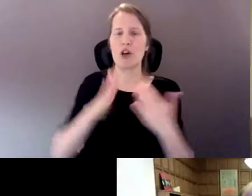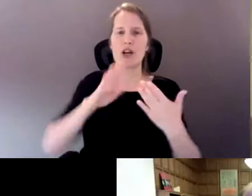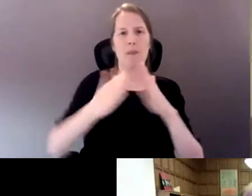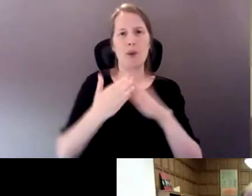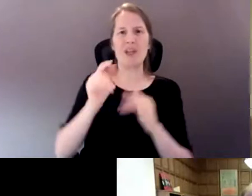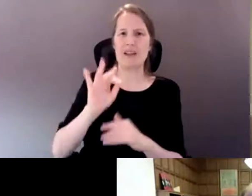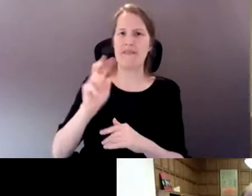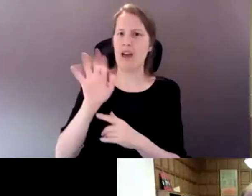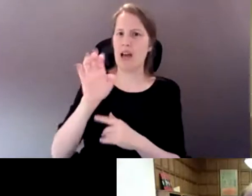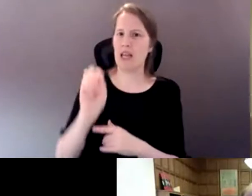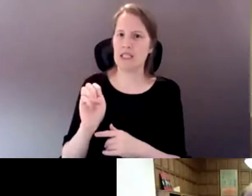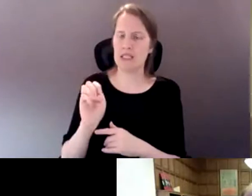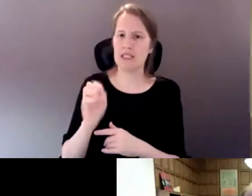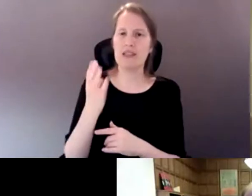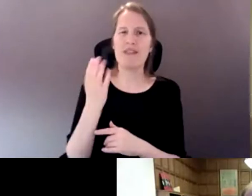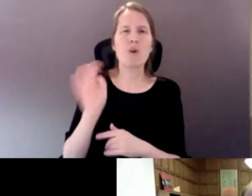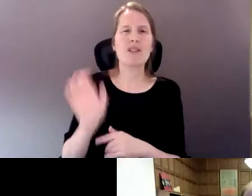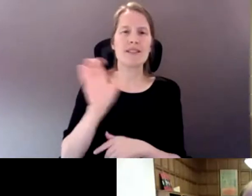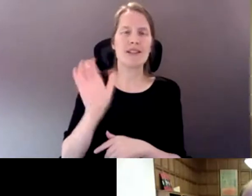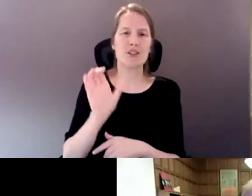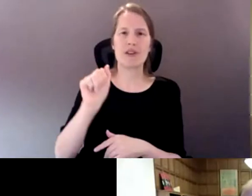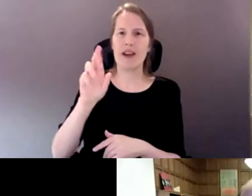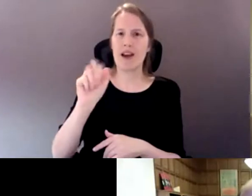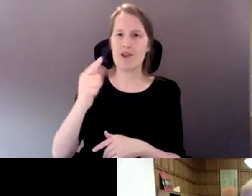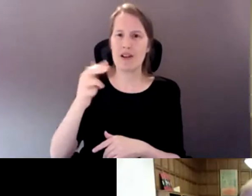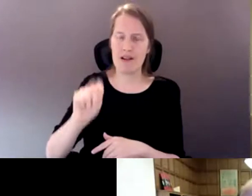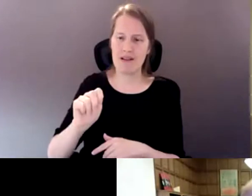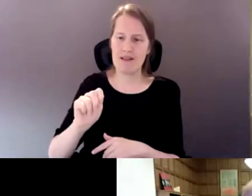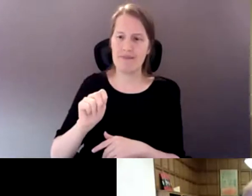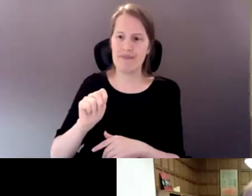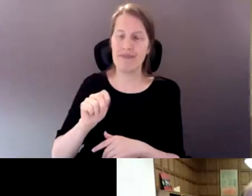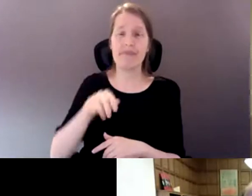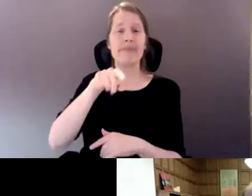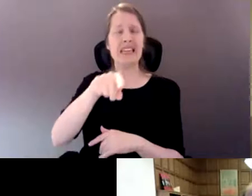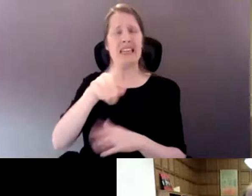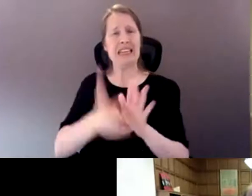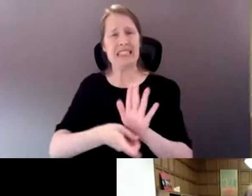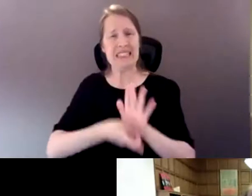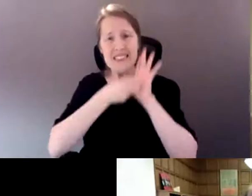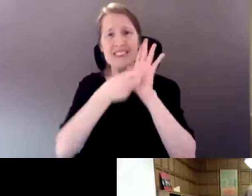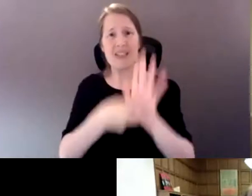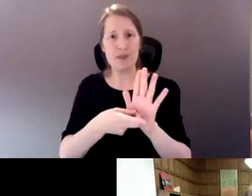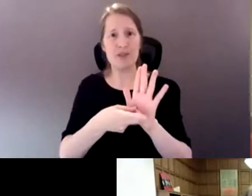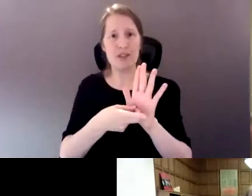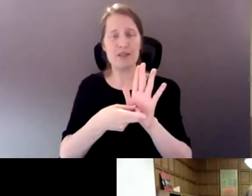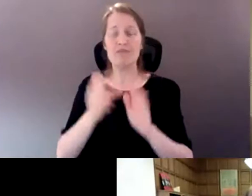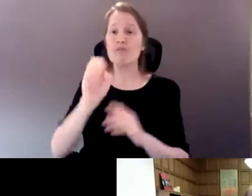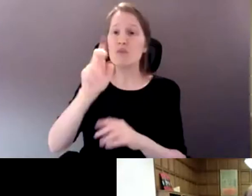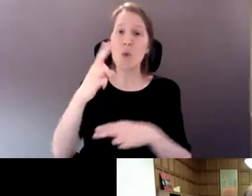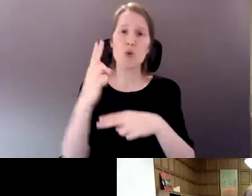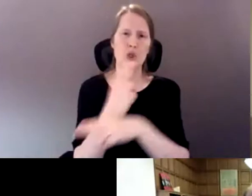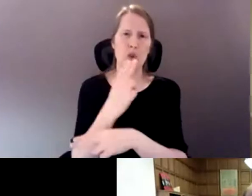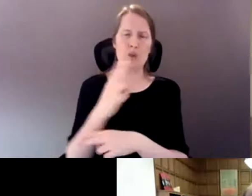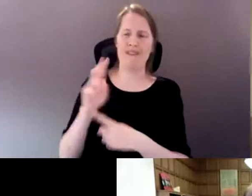violence on 14th century Aragon, in which he demonstrates the social uses of